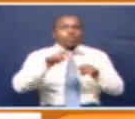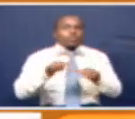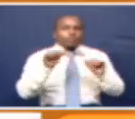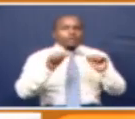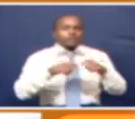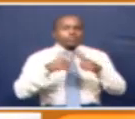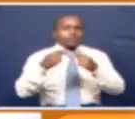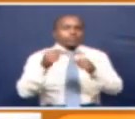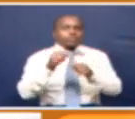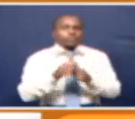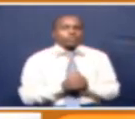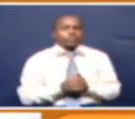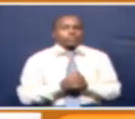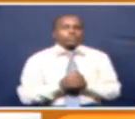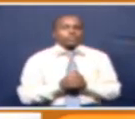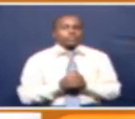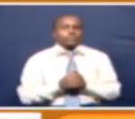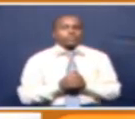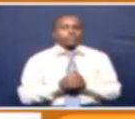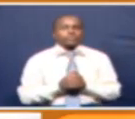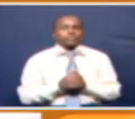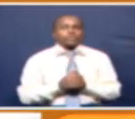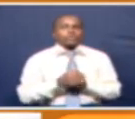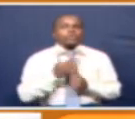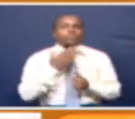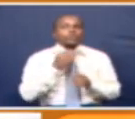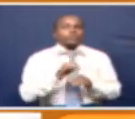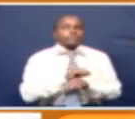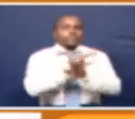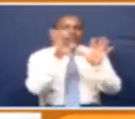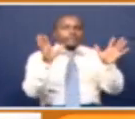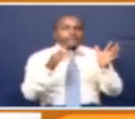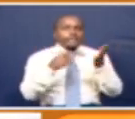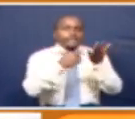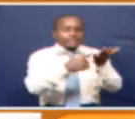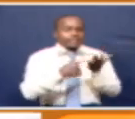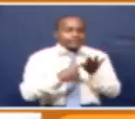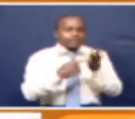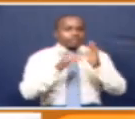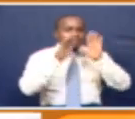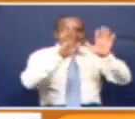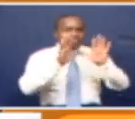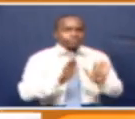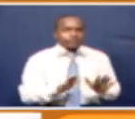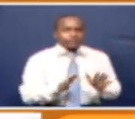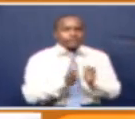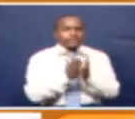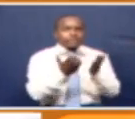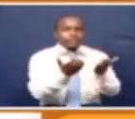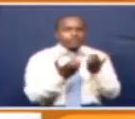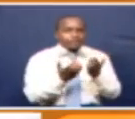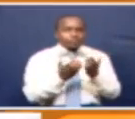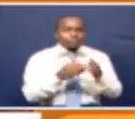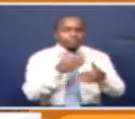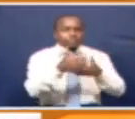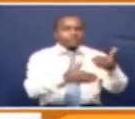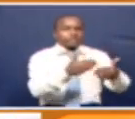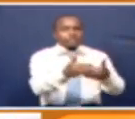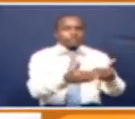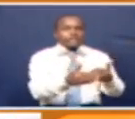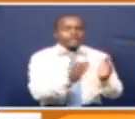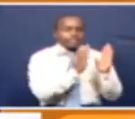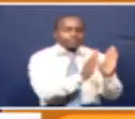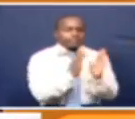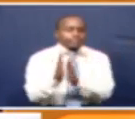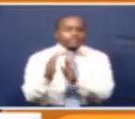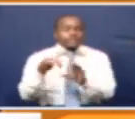get? We want to just be very clear that the discussion is important and we need to be very progressive and pragmatic